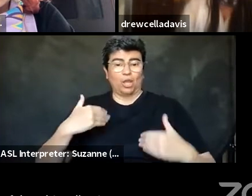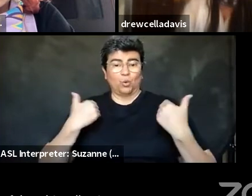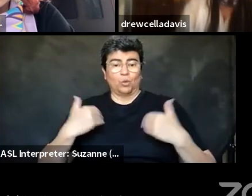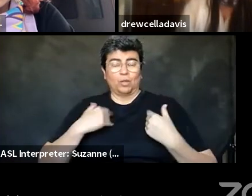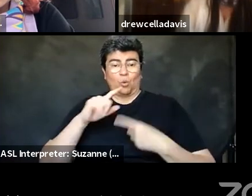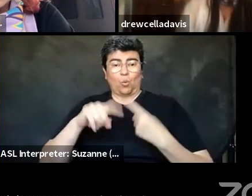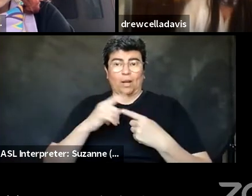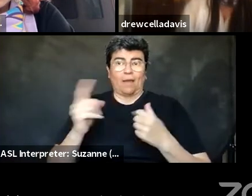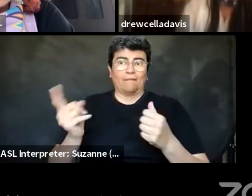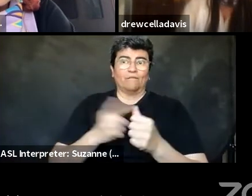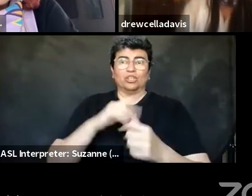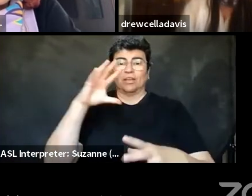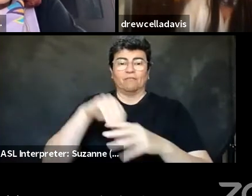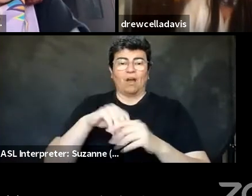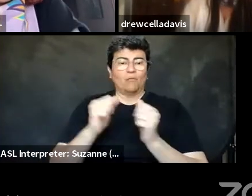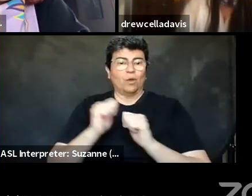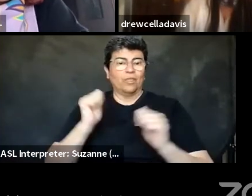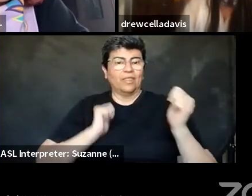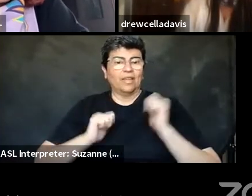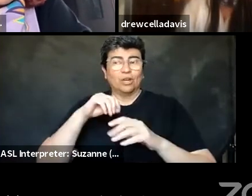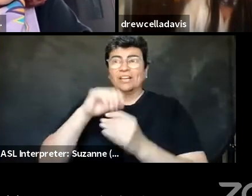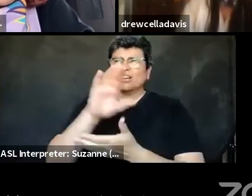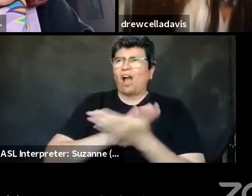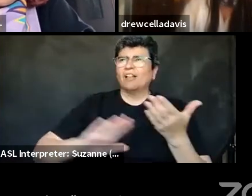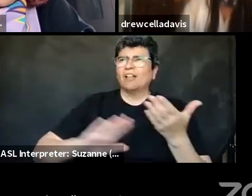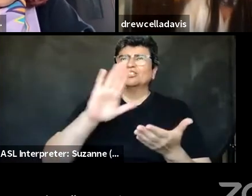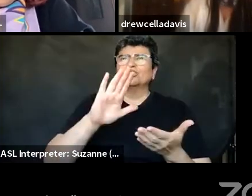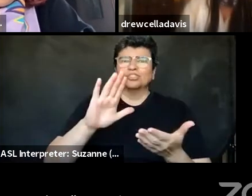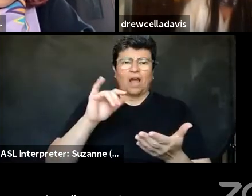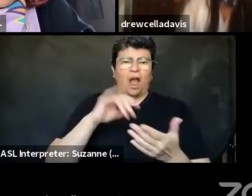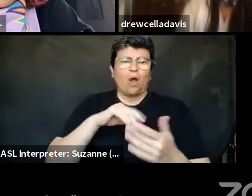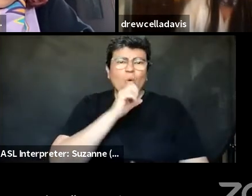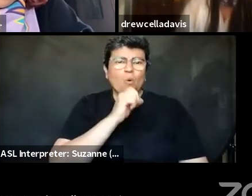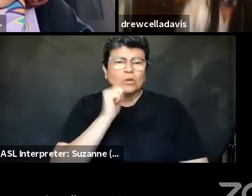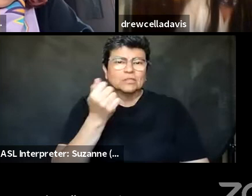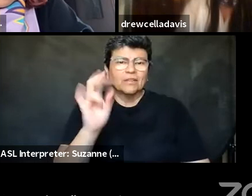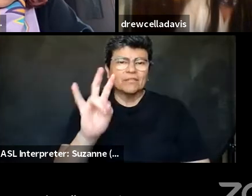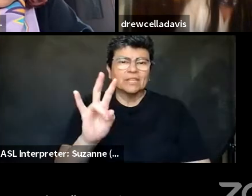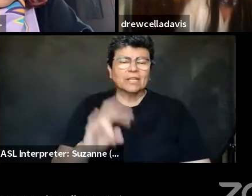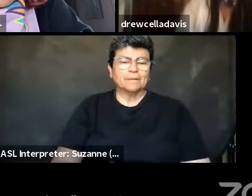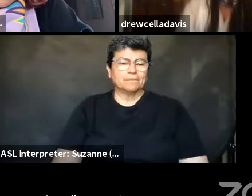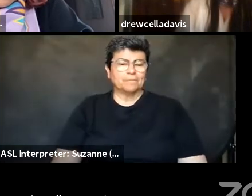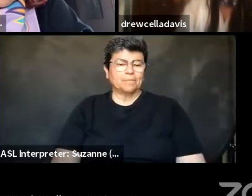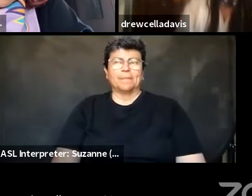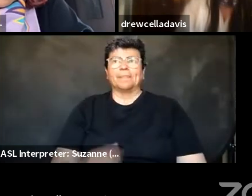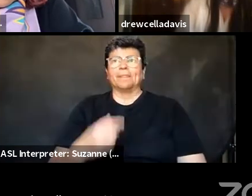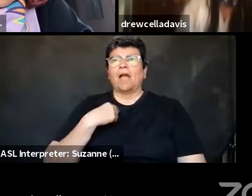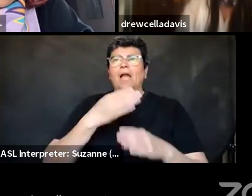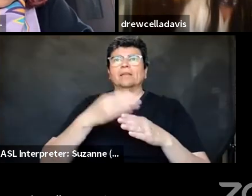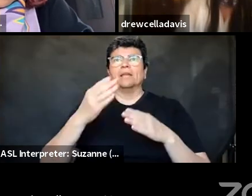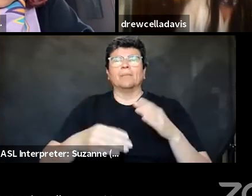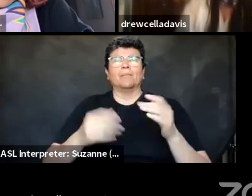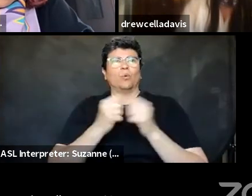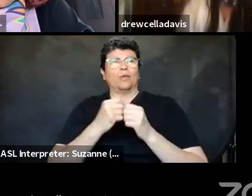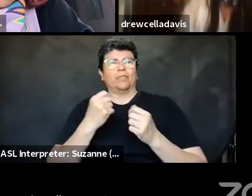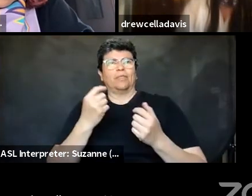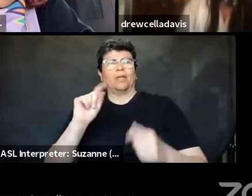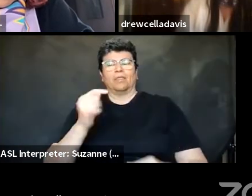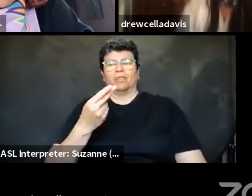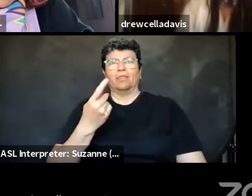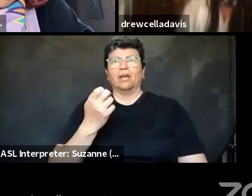got involved in theater, was in college, and I was 17 and ended up with the Thunderbird